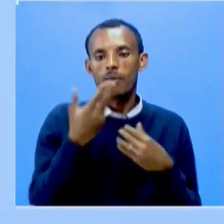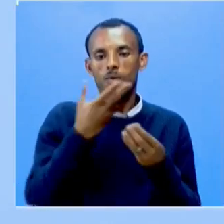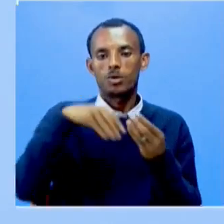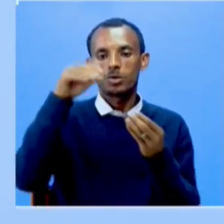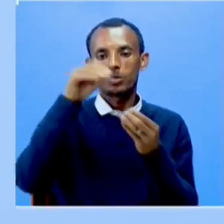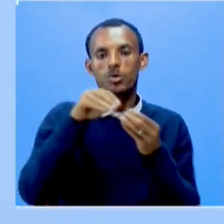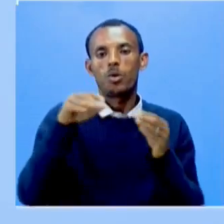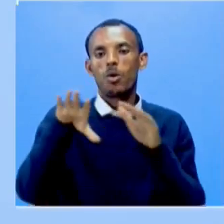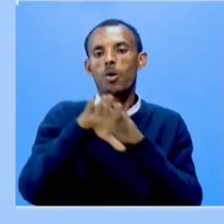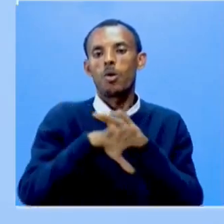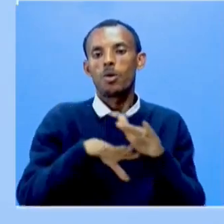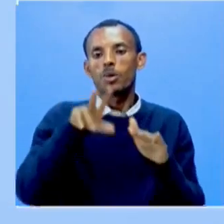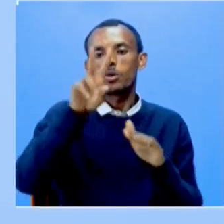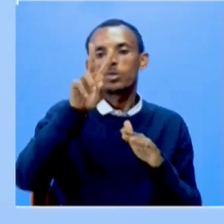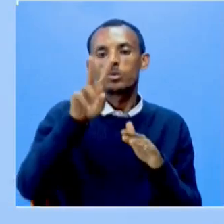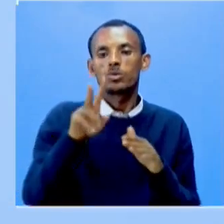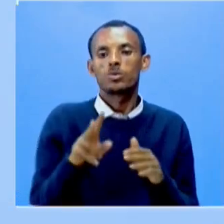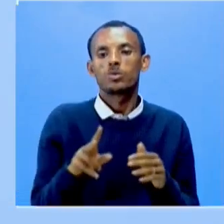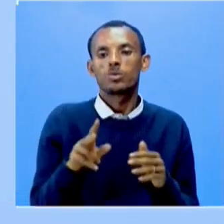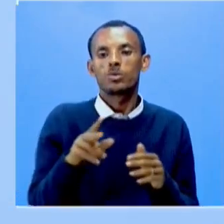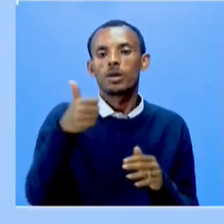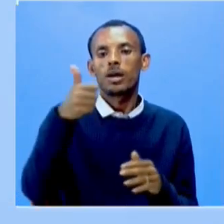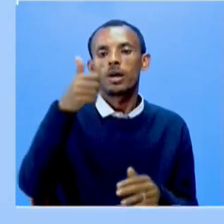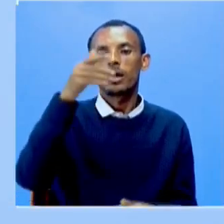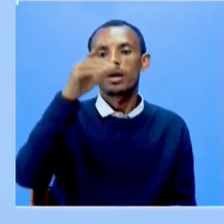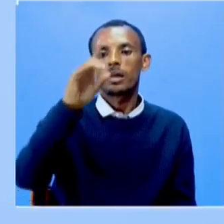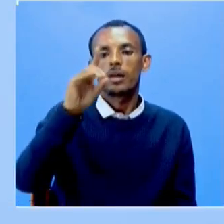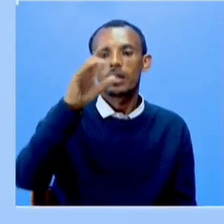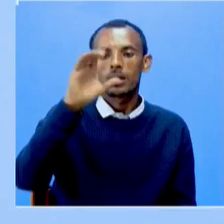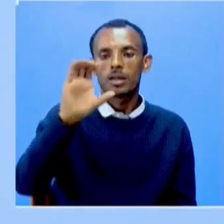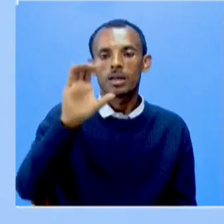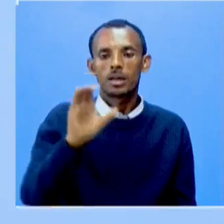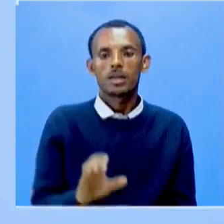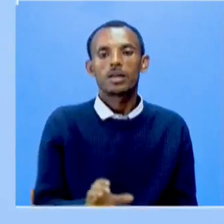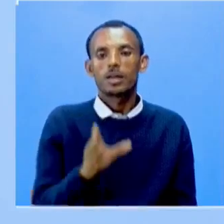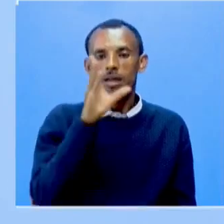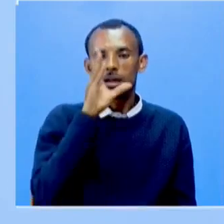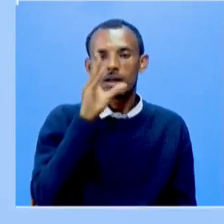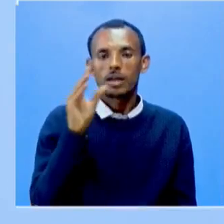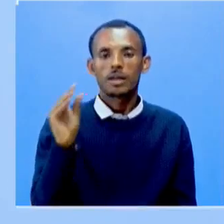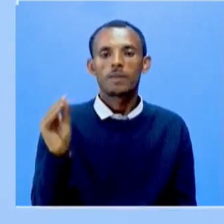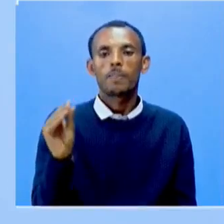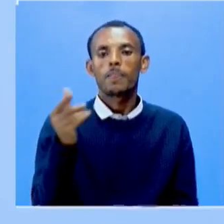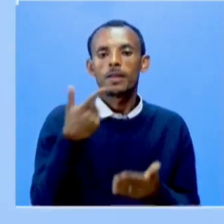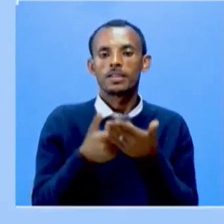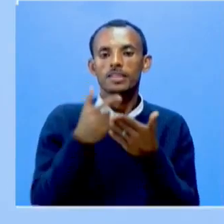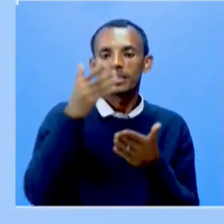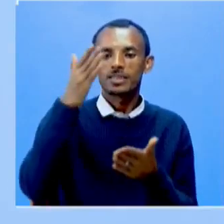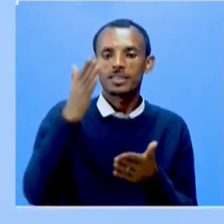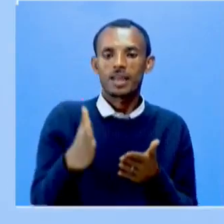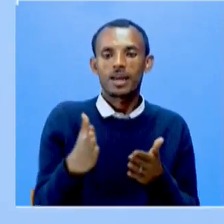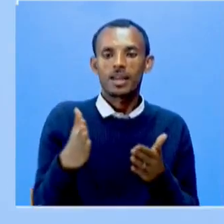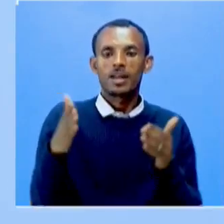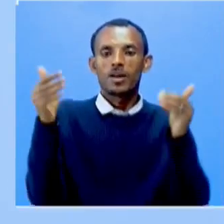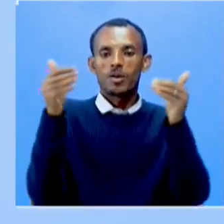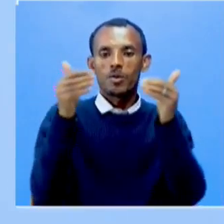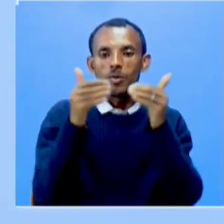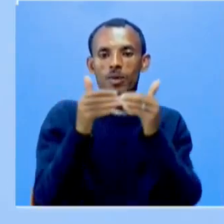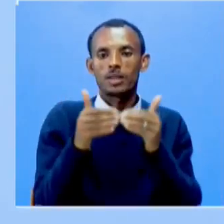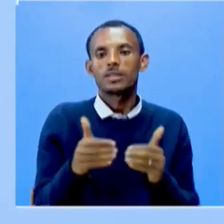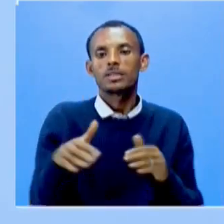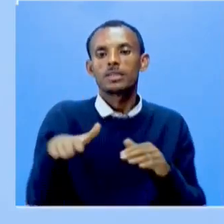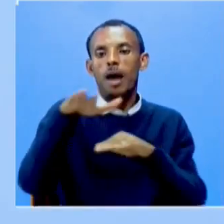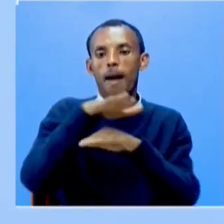sides here in the lower triangle ADC. And this side is congruent to the